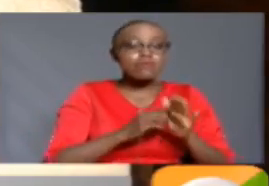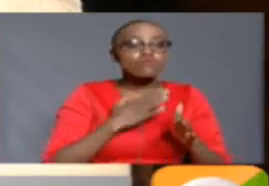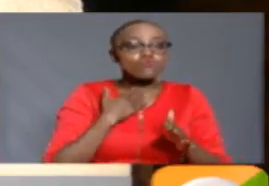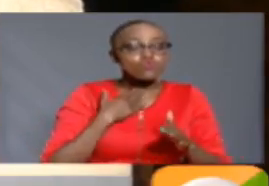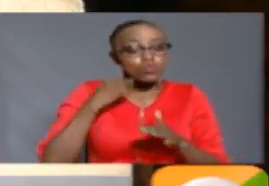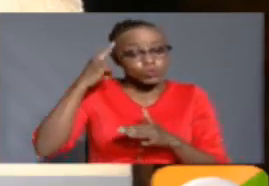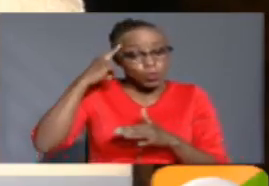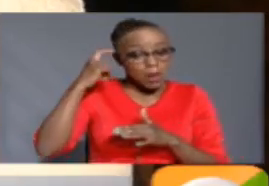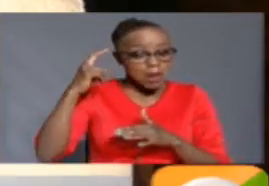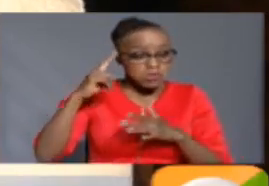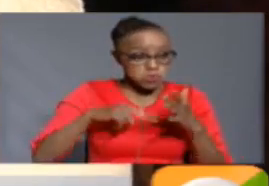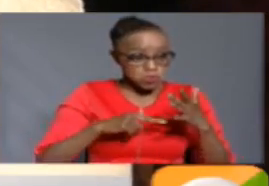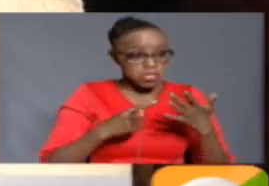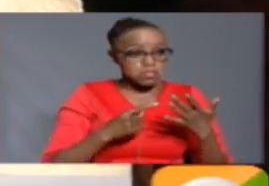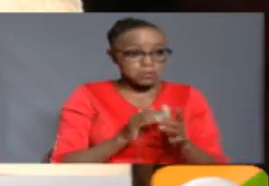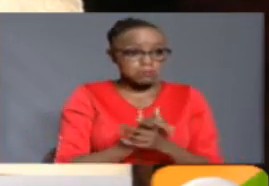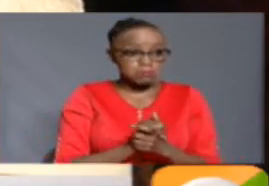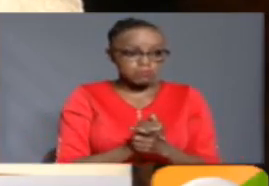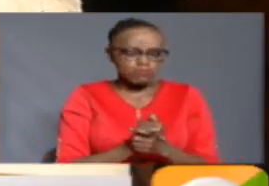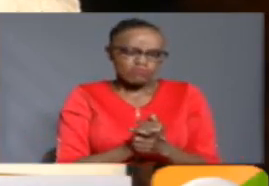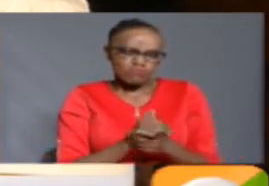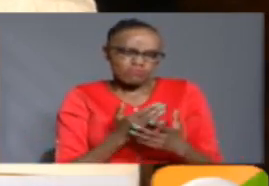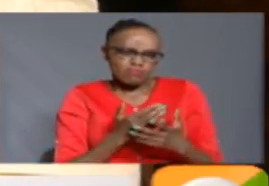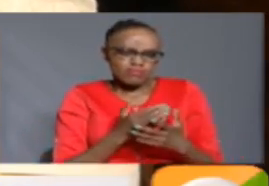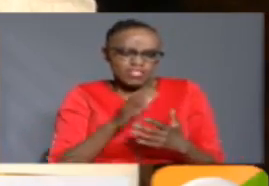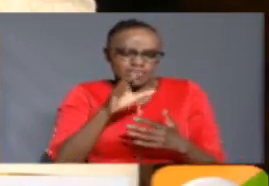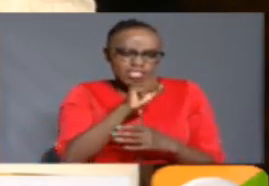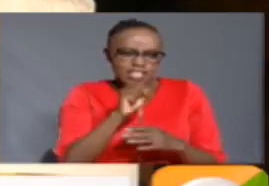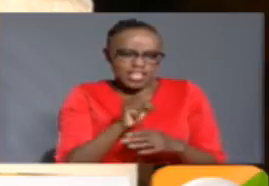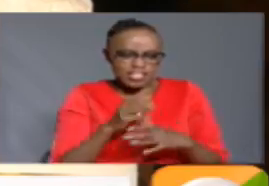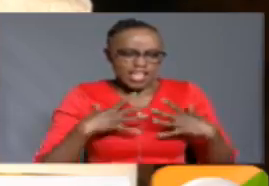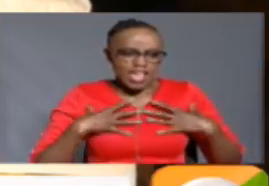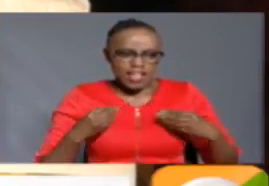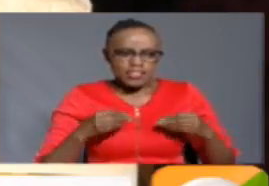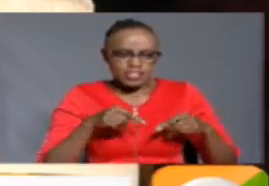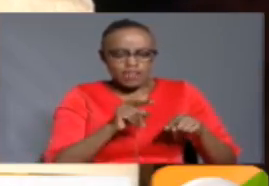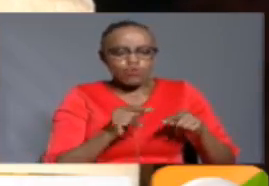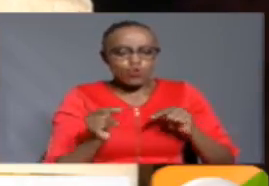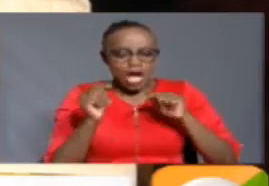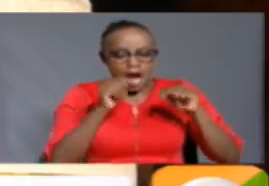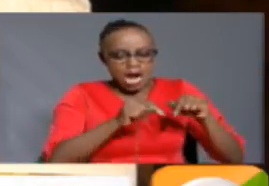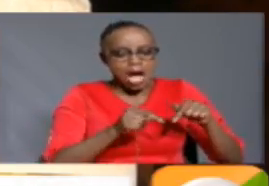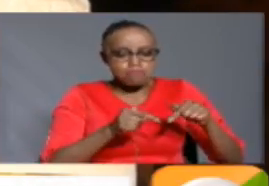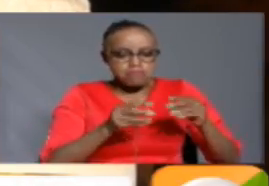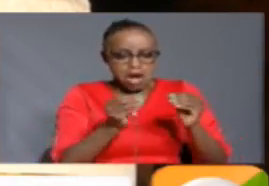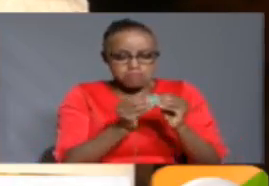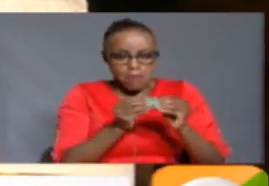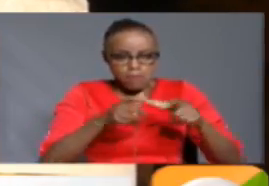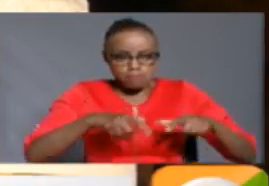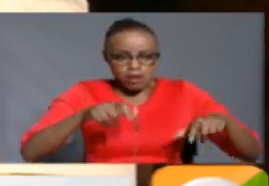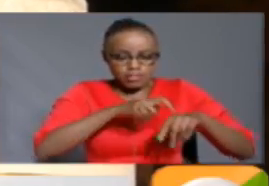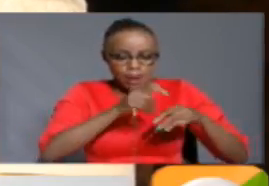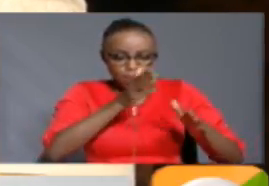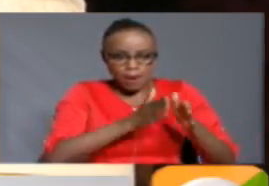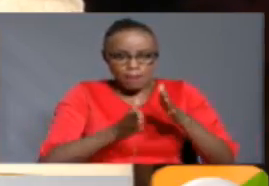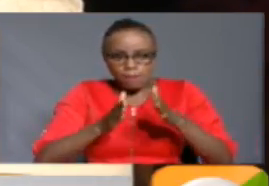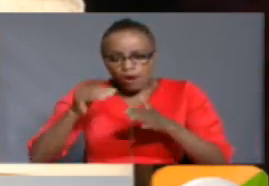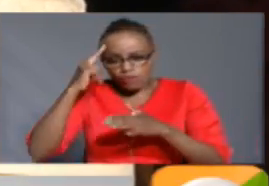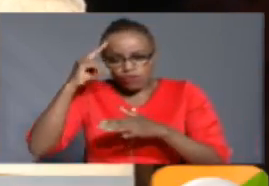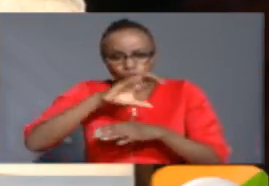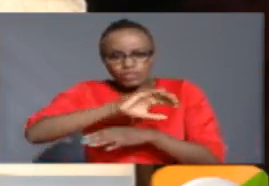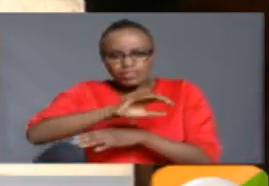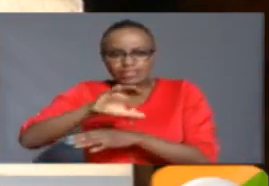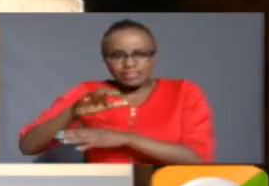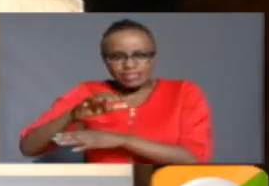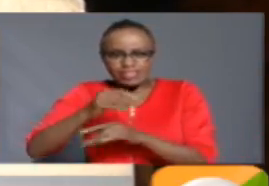to imagine that the CS Health would be put in a panel when they're doing planning for cities and things